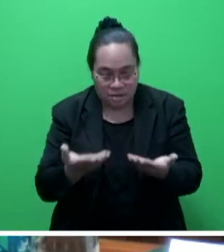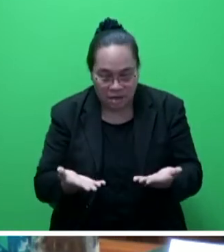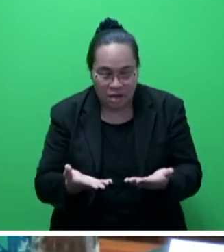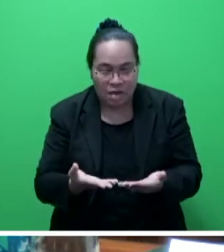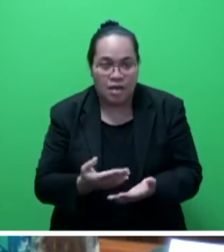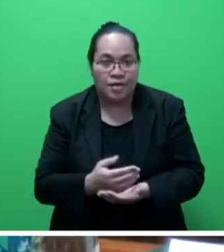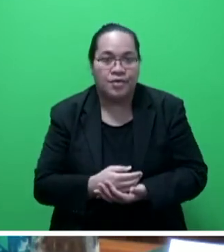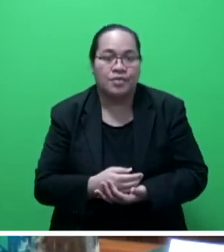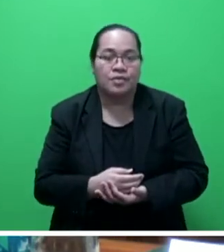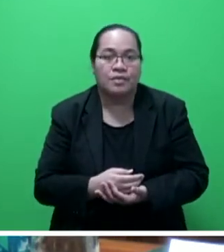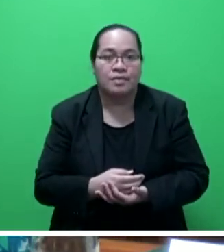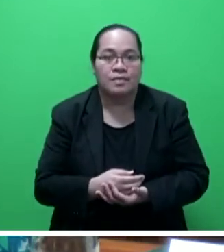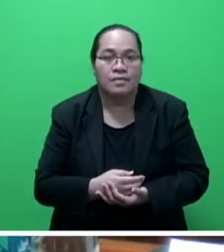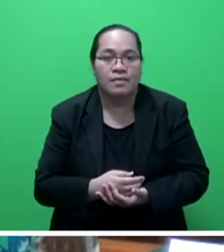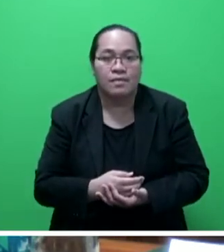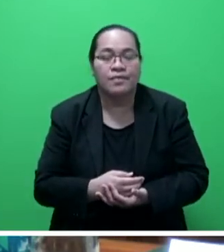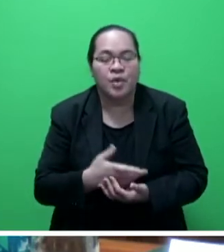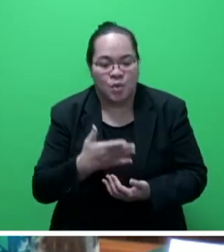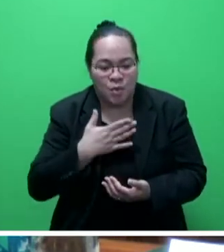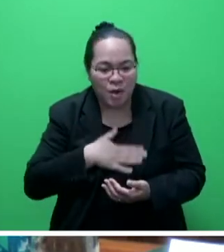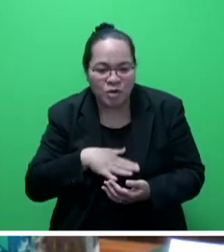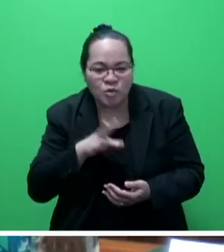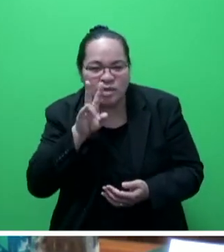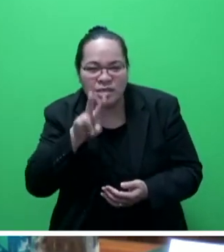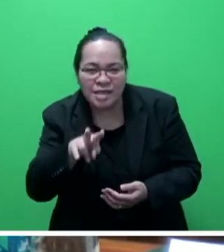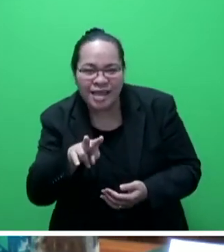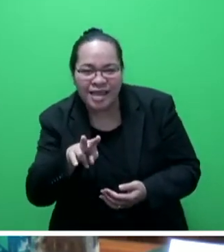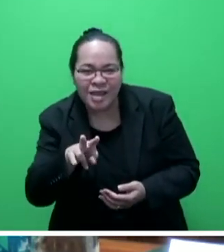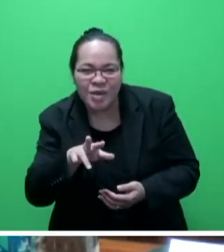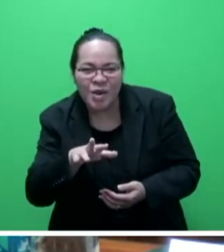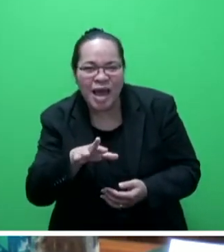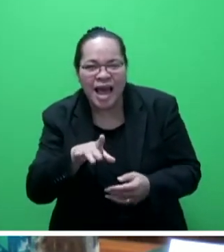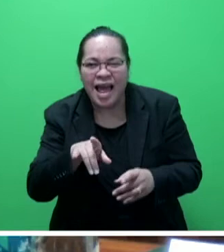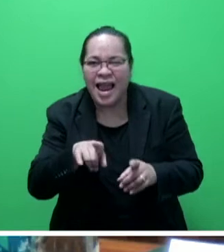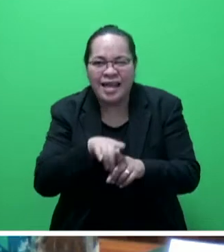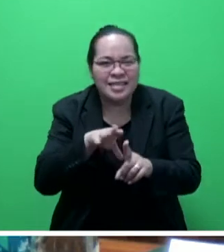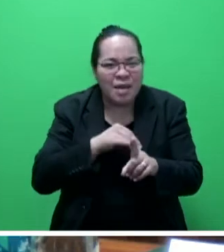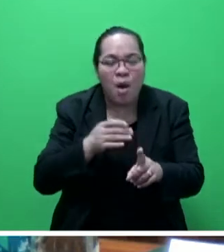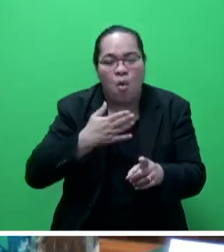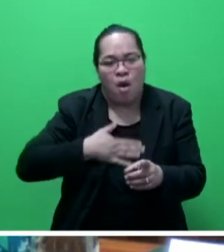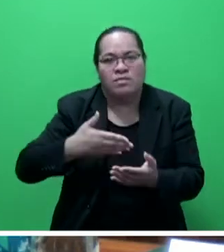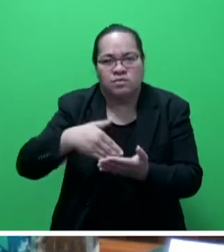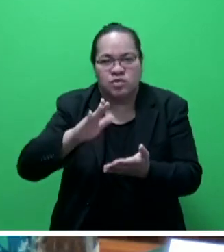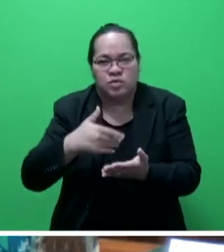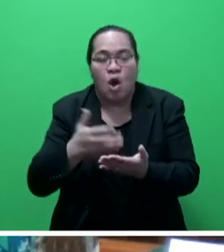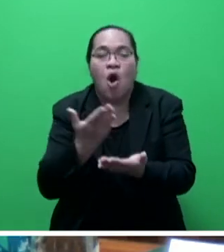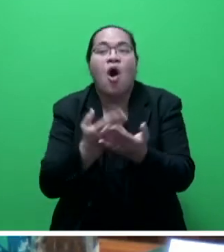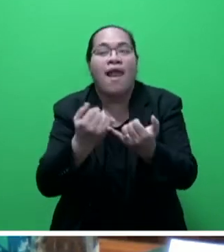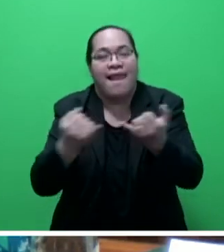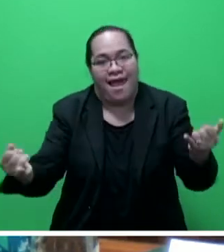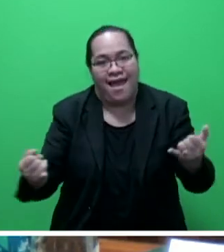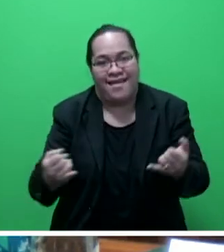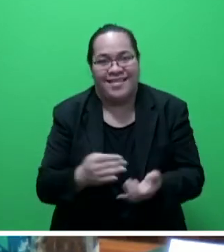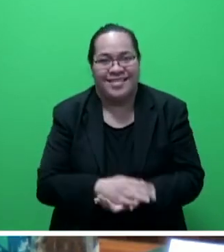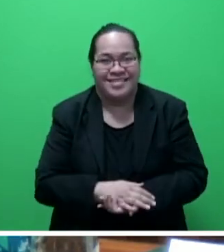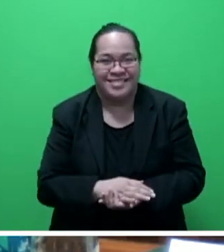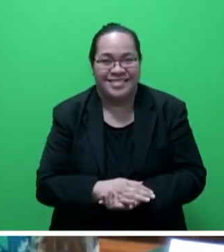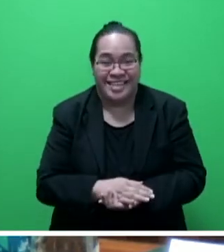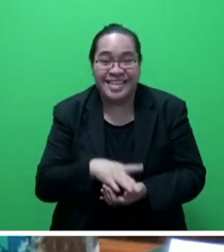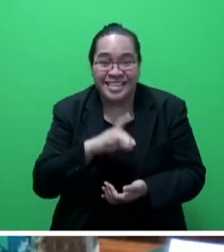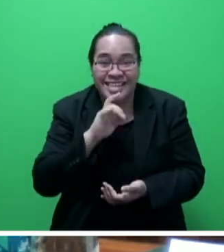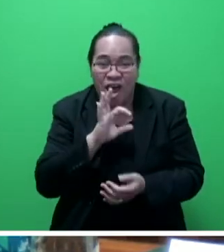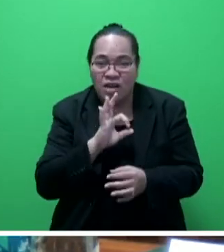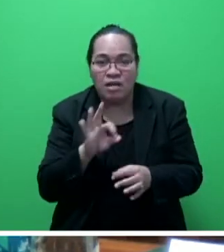consider what we would like to see, which is approvals given online. So online